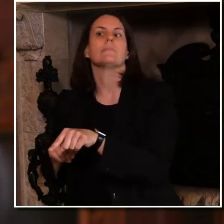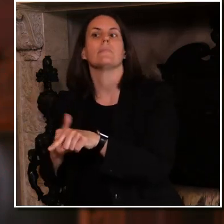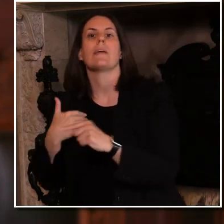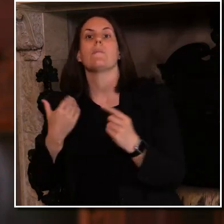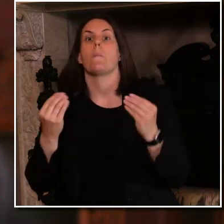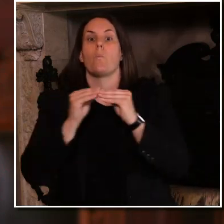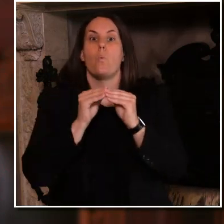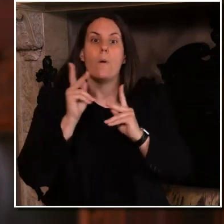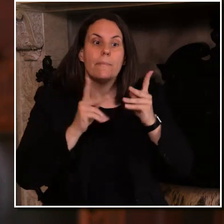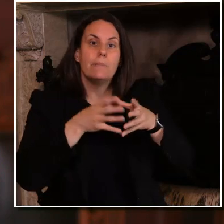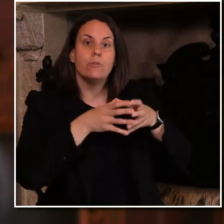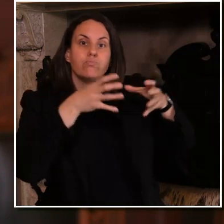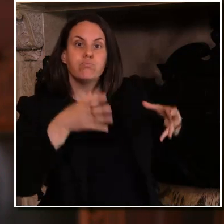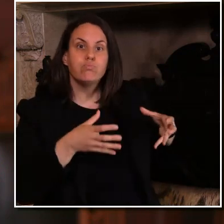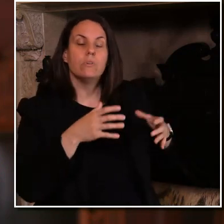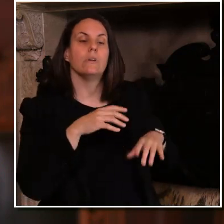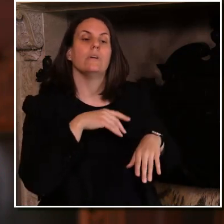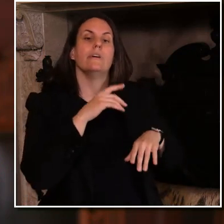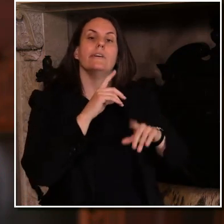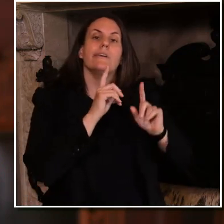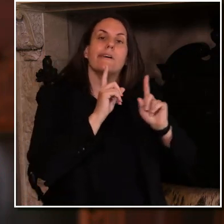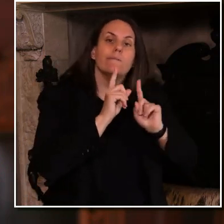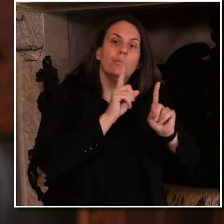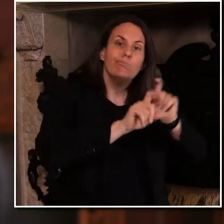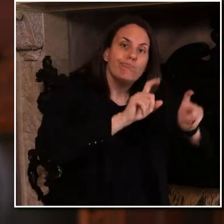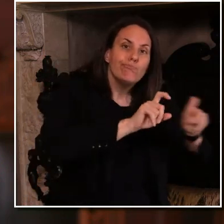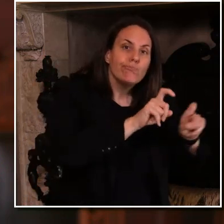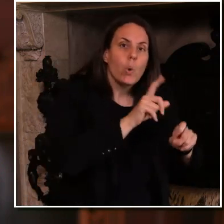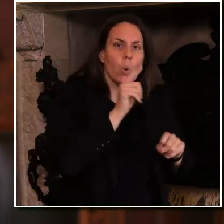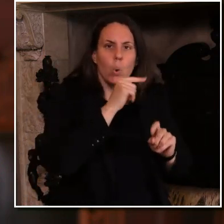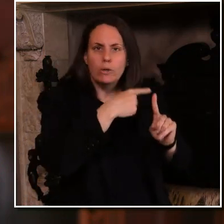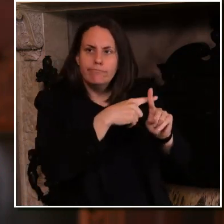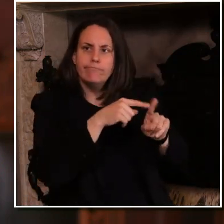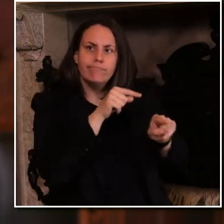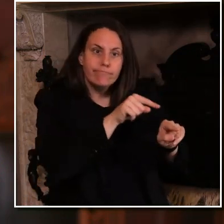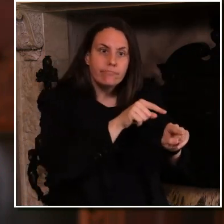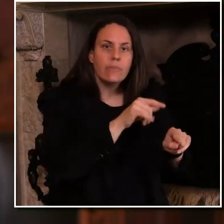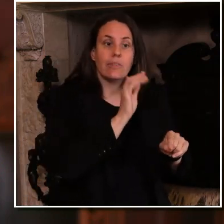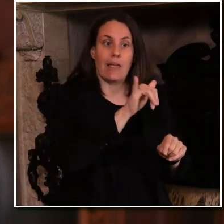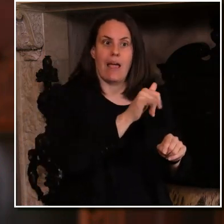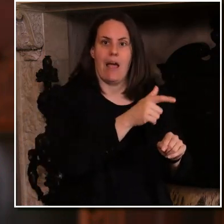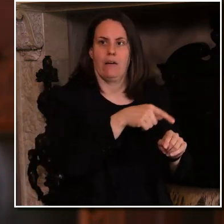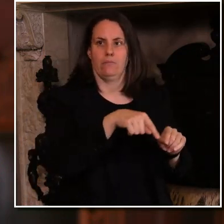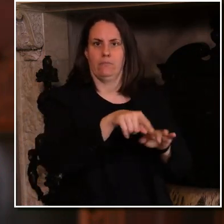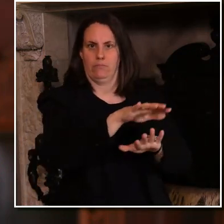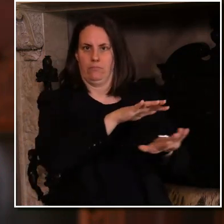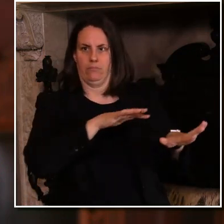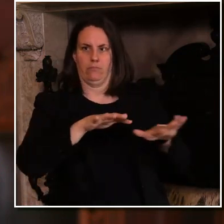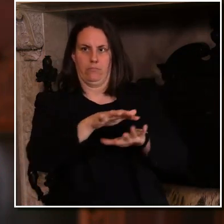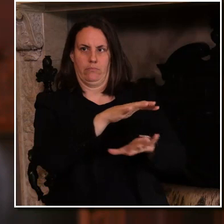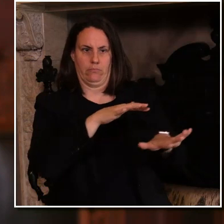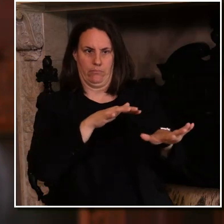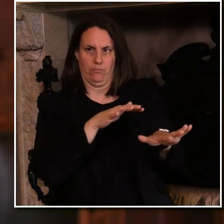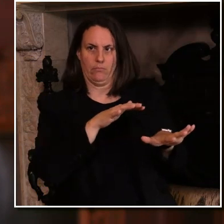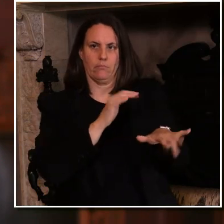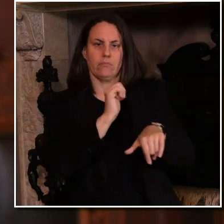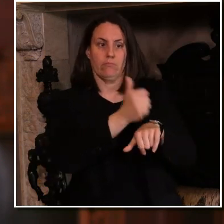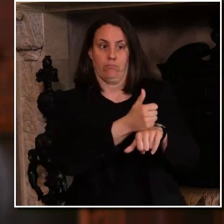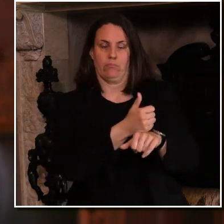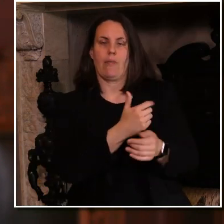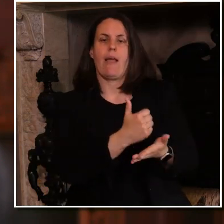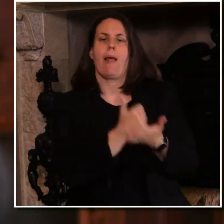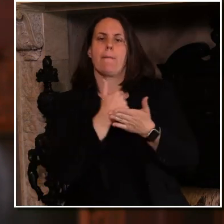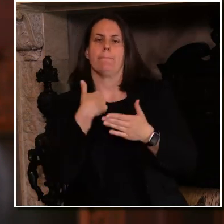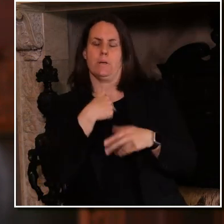tracing and testing capacity. And what that model showed us was that with vigorous testing